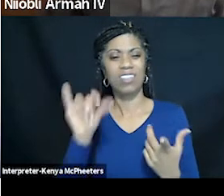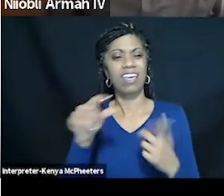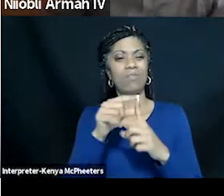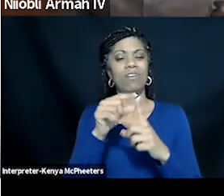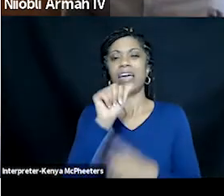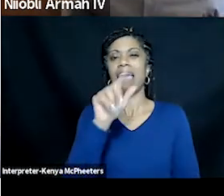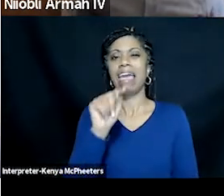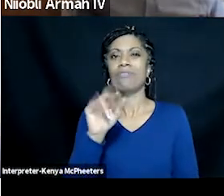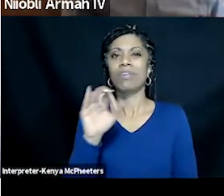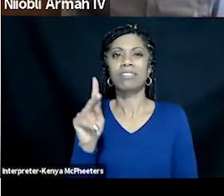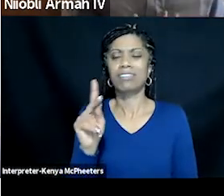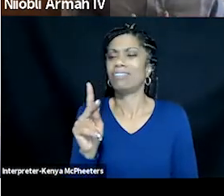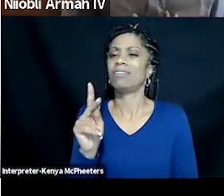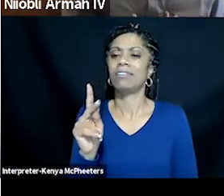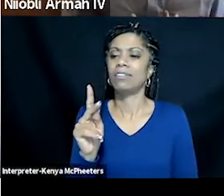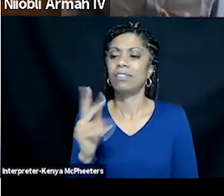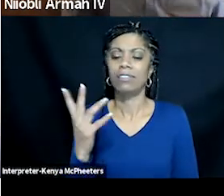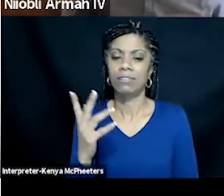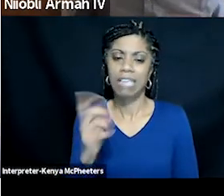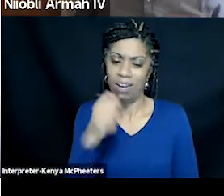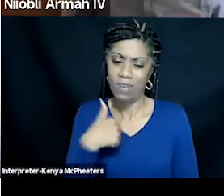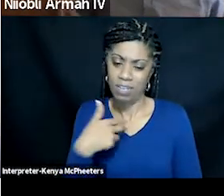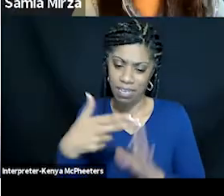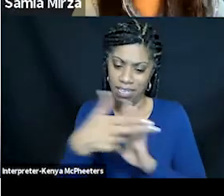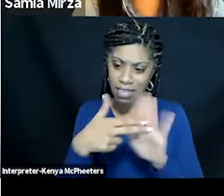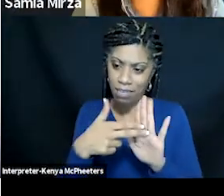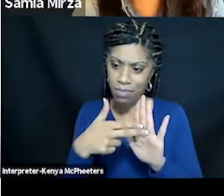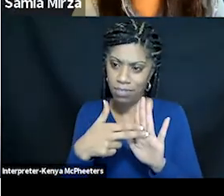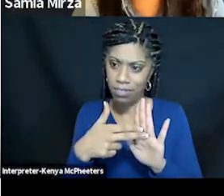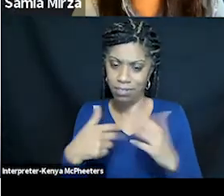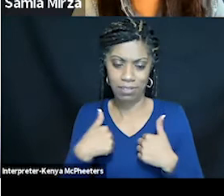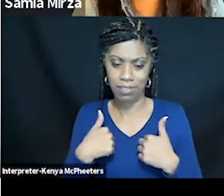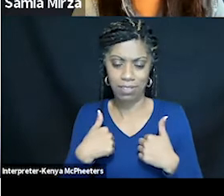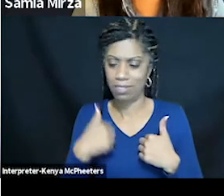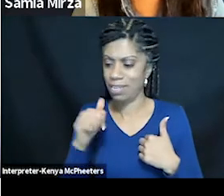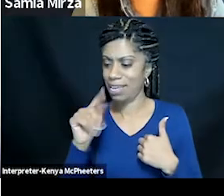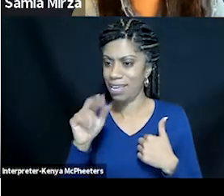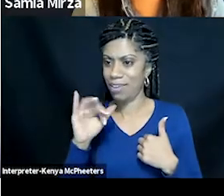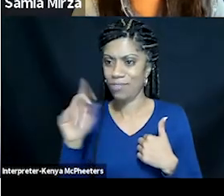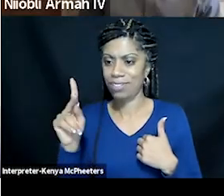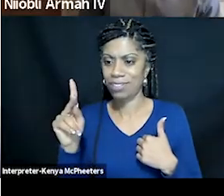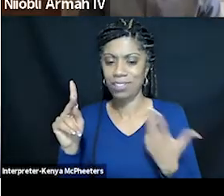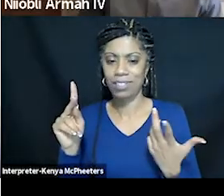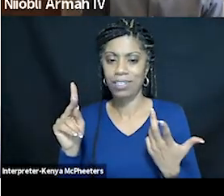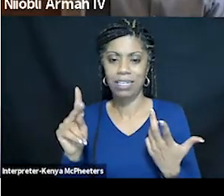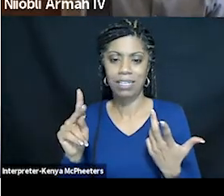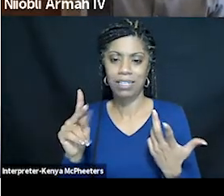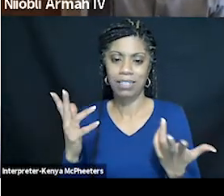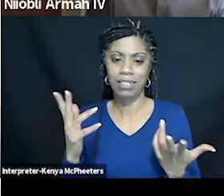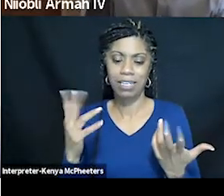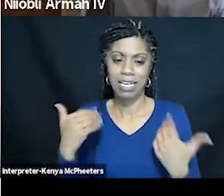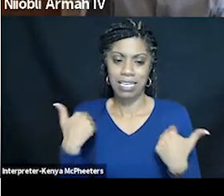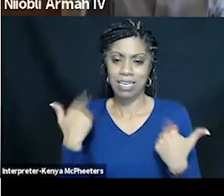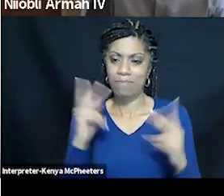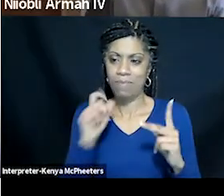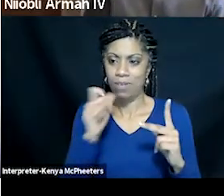Like, regardless of circumstance, not me, not you, Not me. definitely not Samia, definitely not the vigilant young people